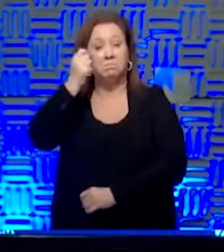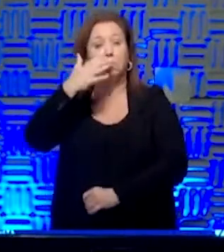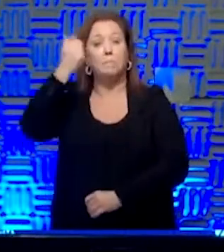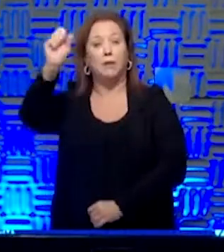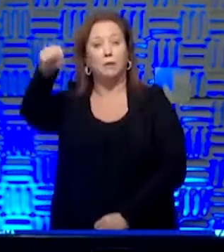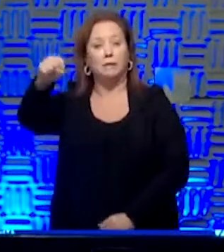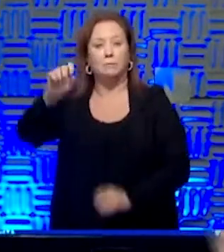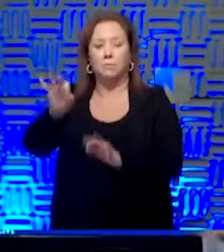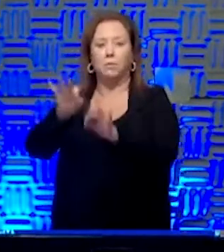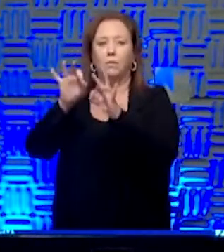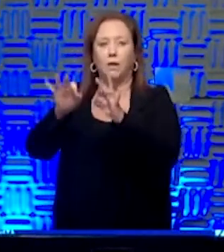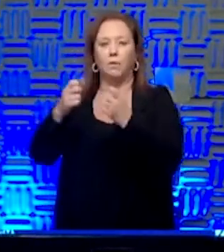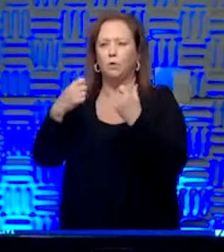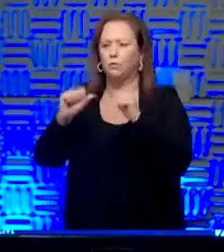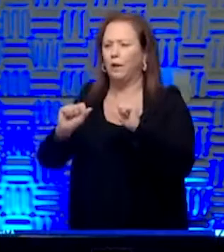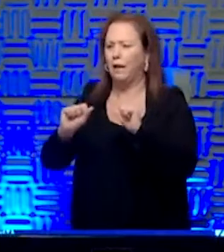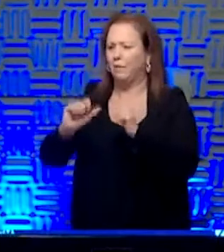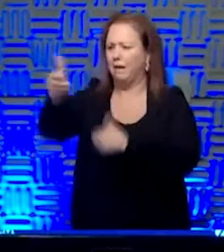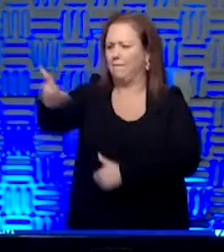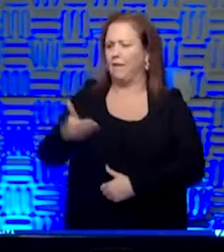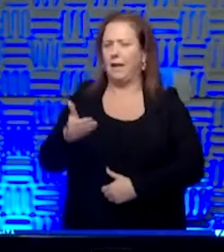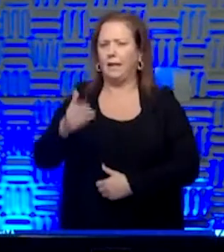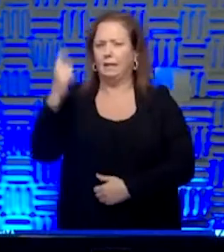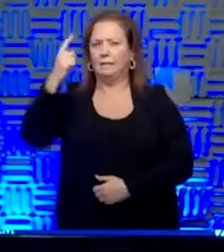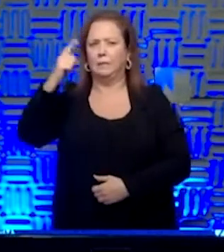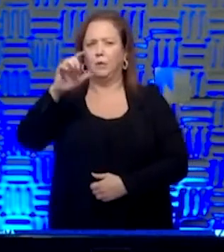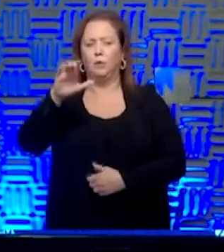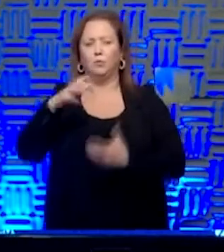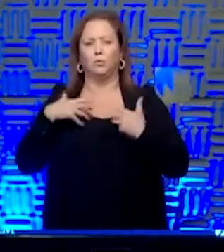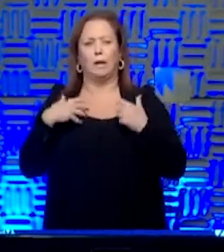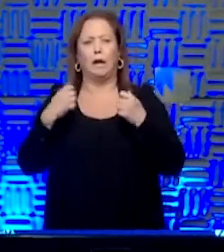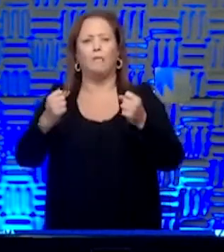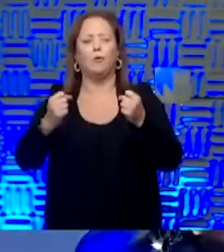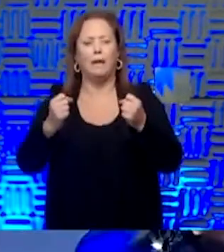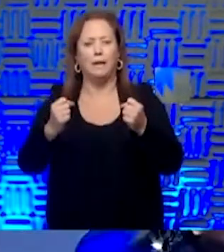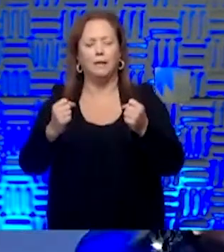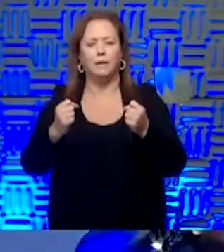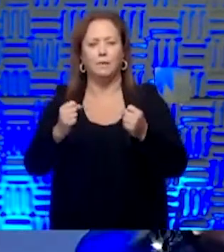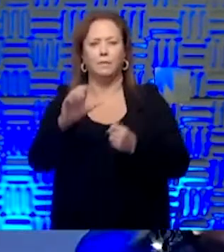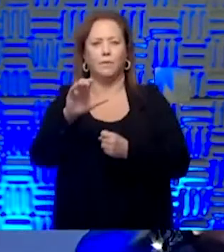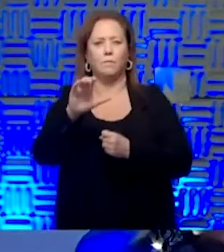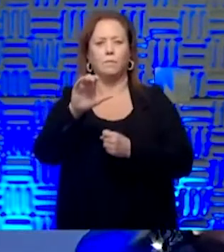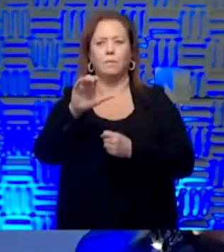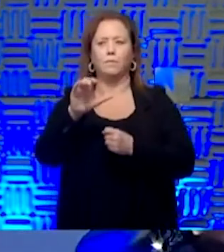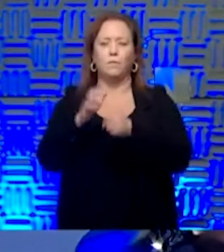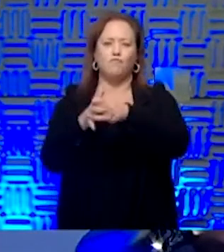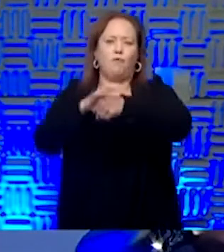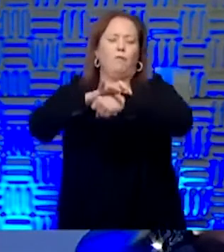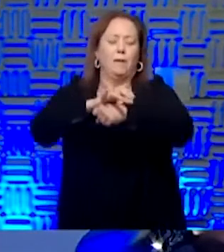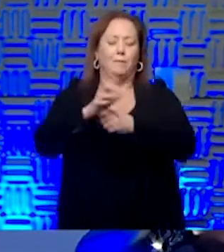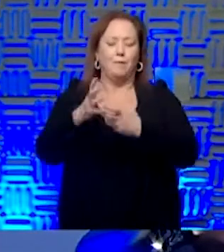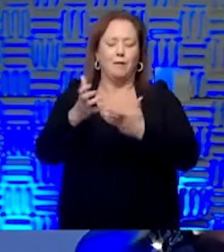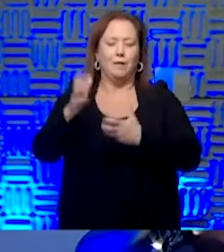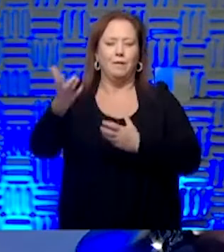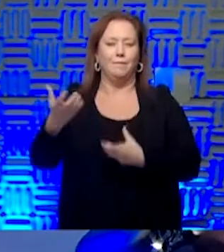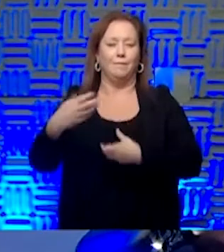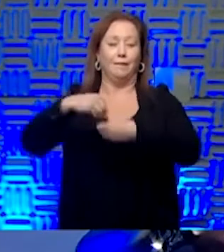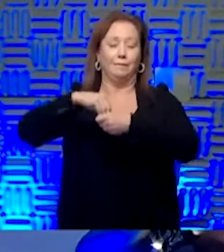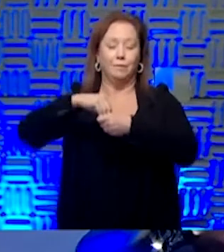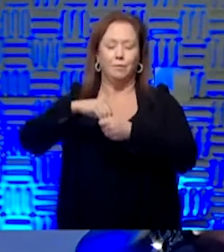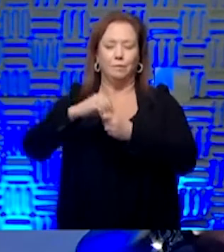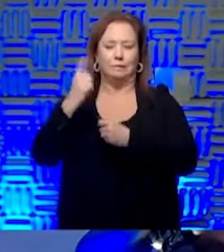we'll try and get one of those on the show sometime and let you visit with somebody who's recovered or recovering from coronavirus. So, other